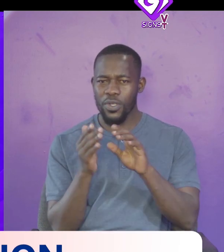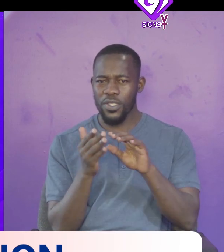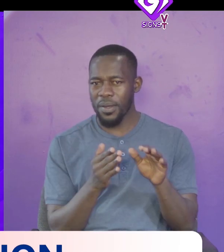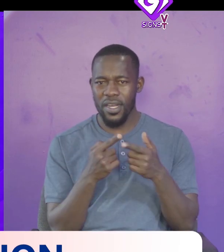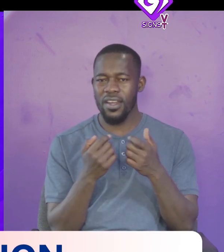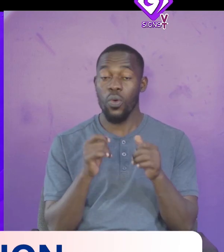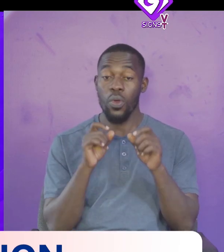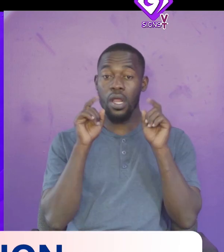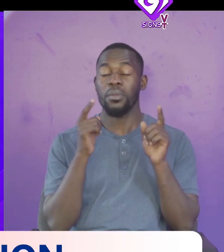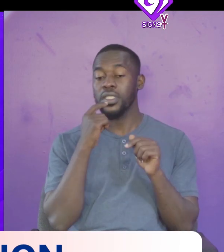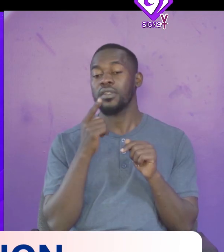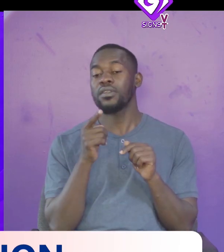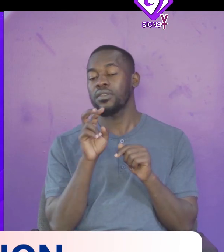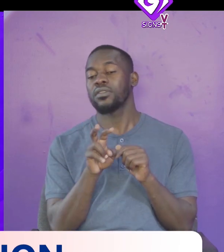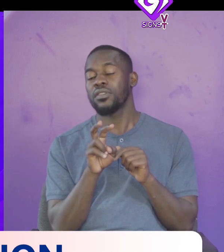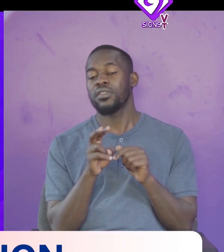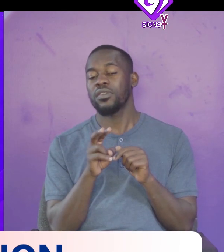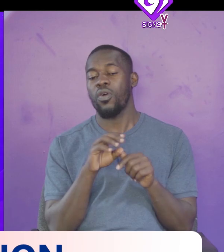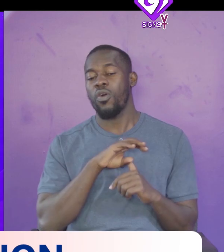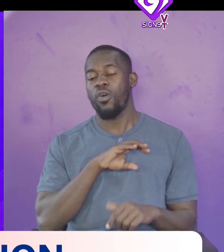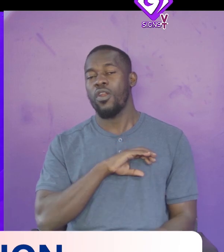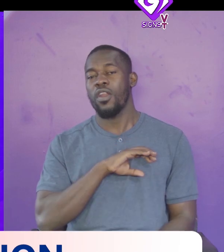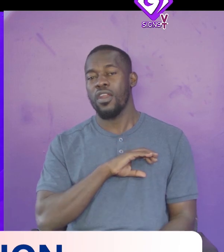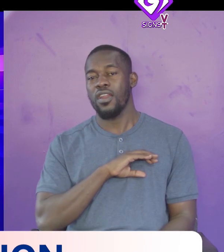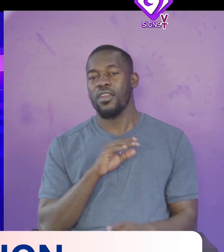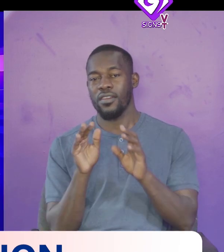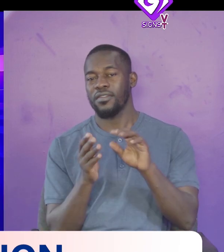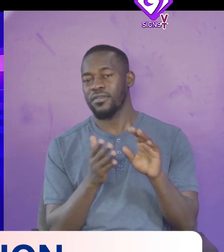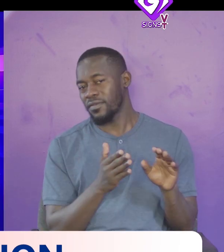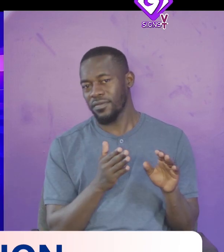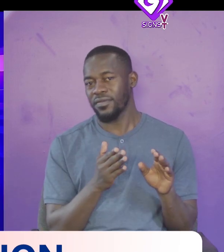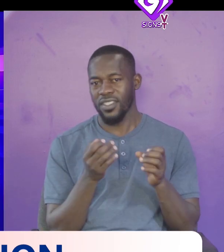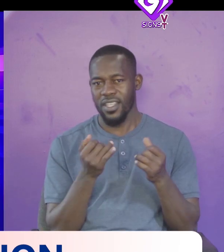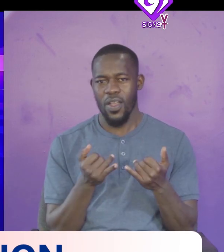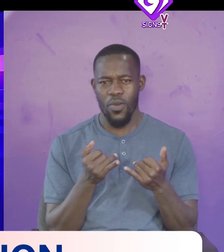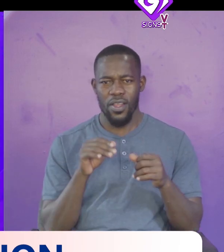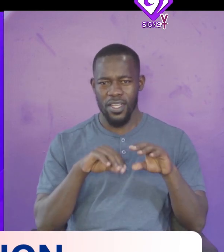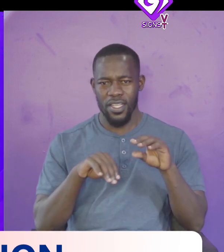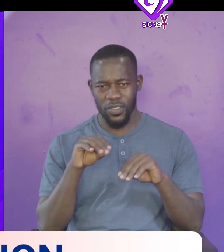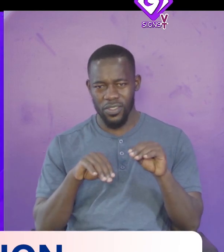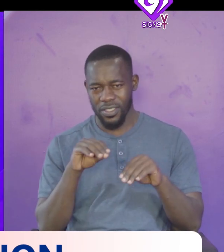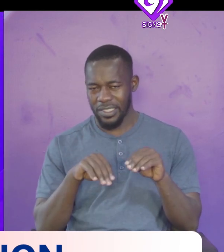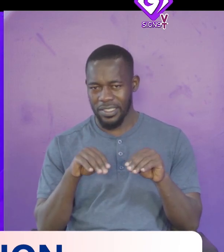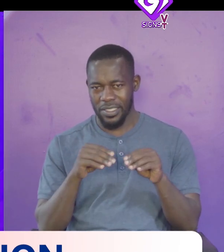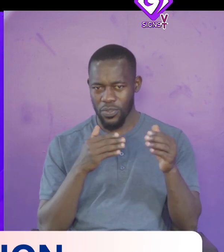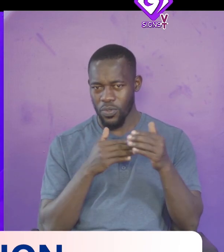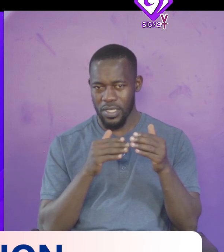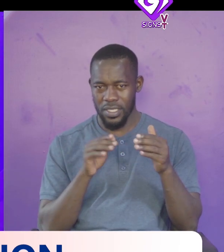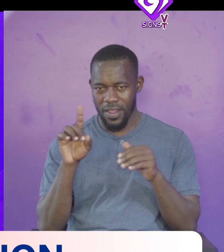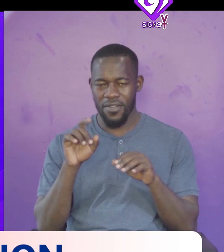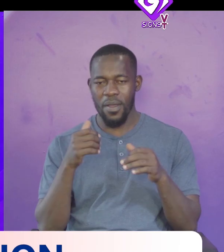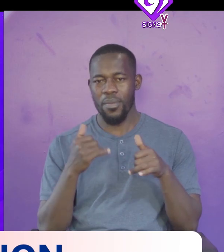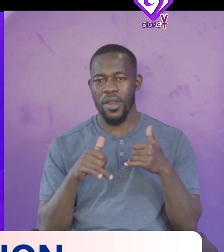demand Indian Ocean? So would I be wrong to think that because the elections are around, he's just playing politics so that he's playing politics,